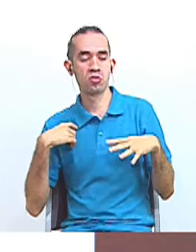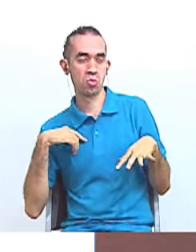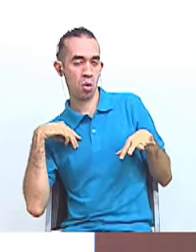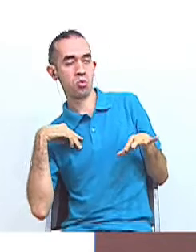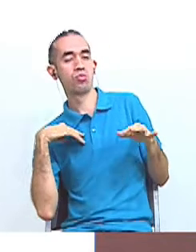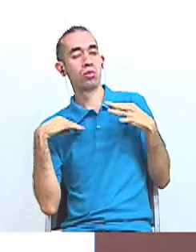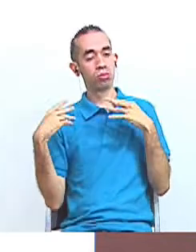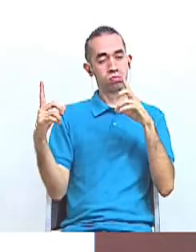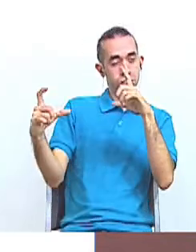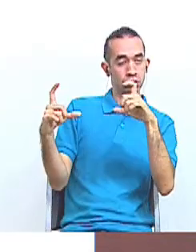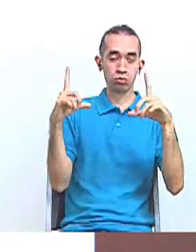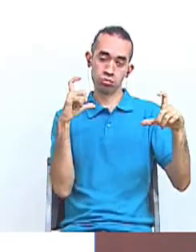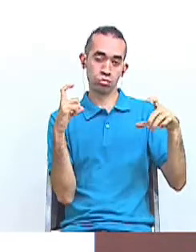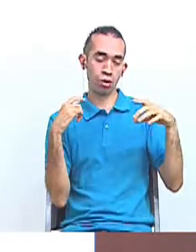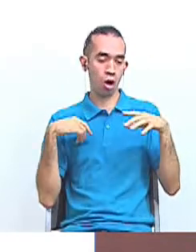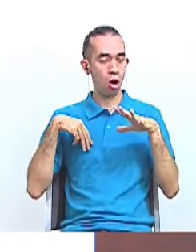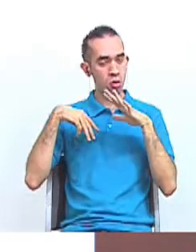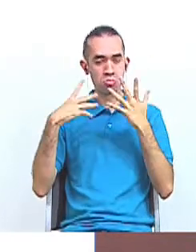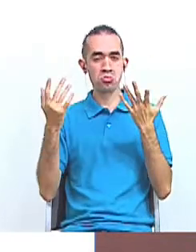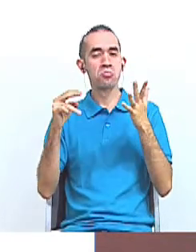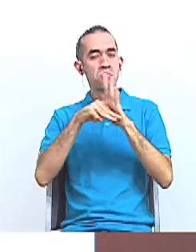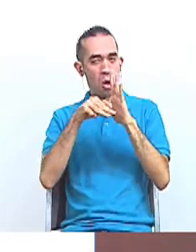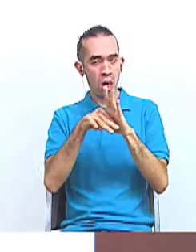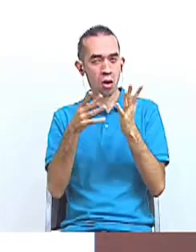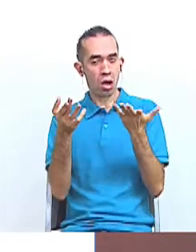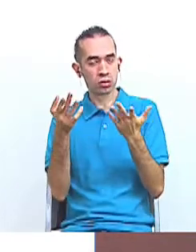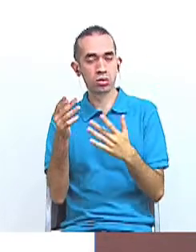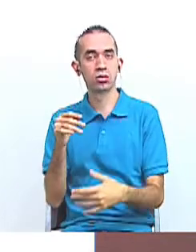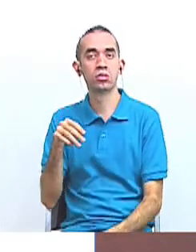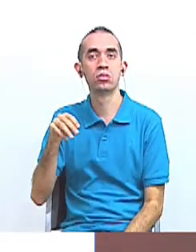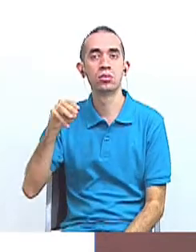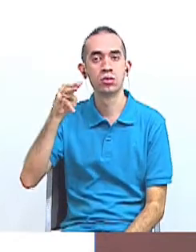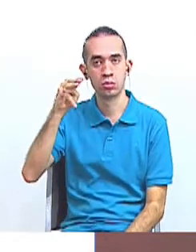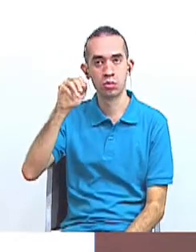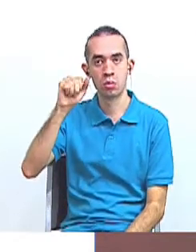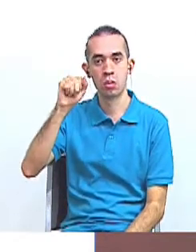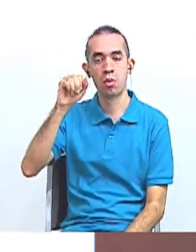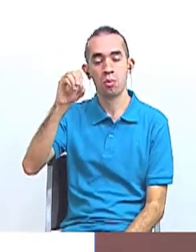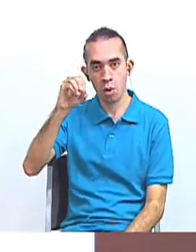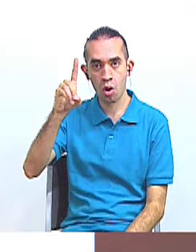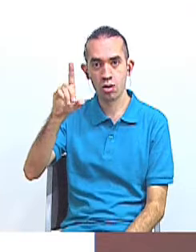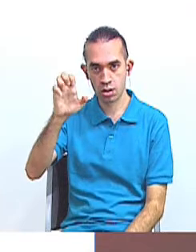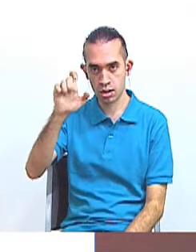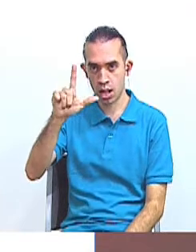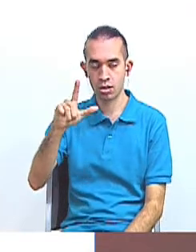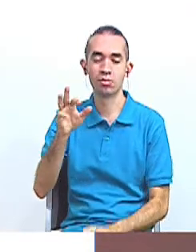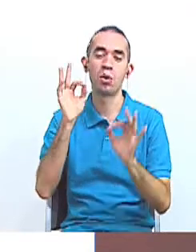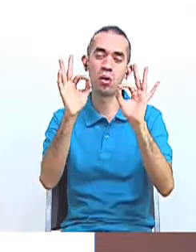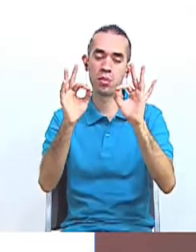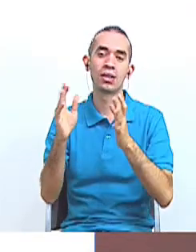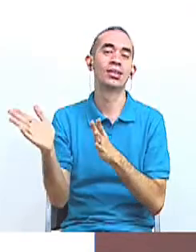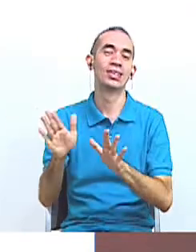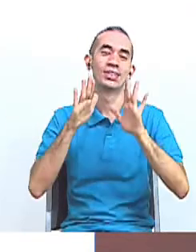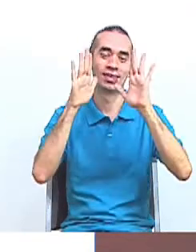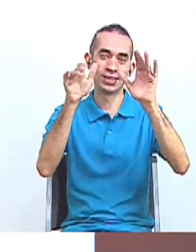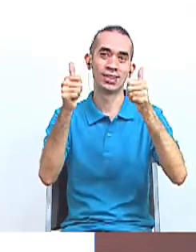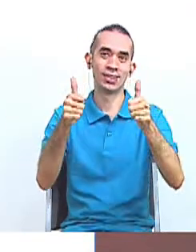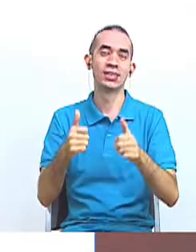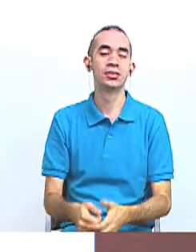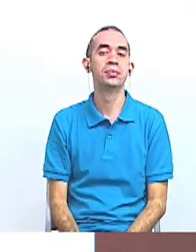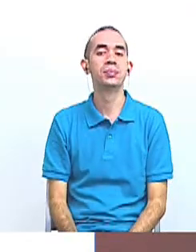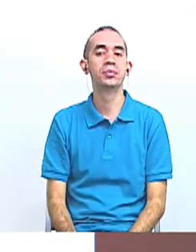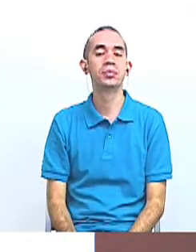shows. I know you already have the answer, right? That is a model. Very good. Excellent.